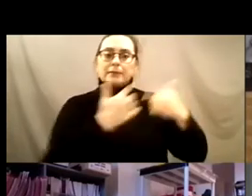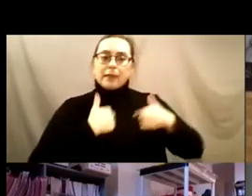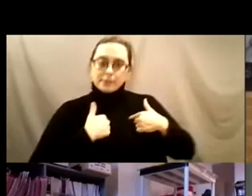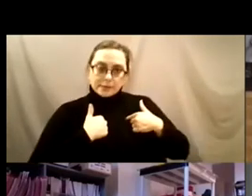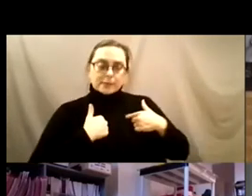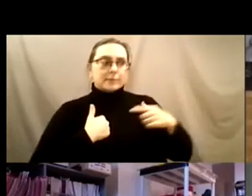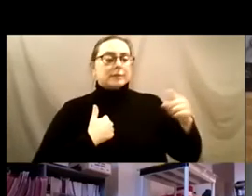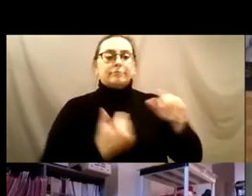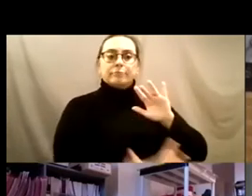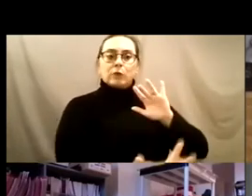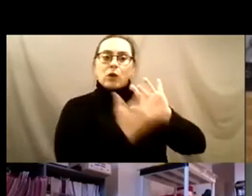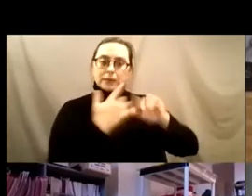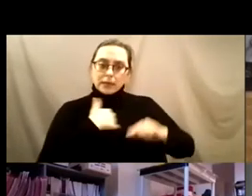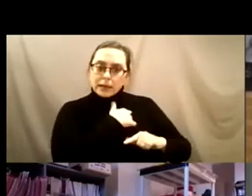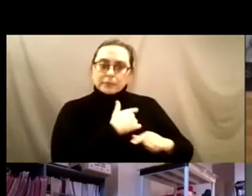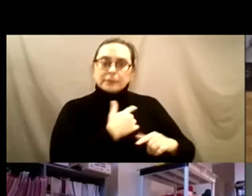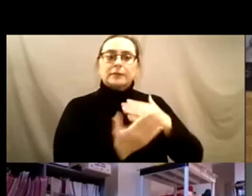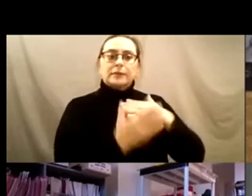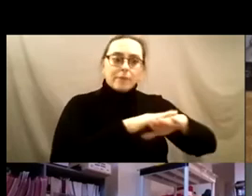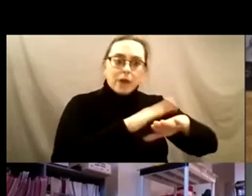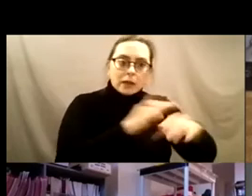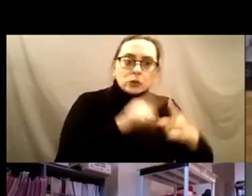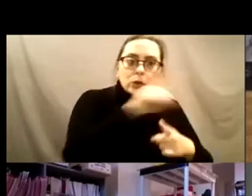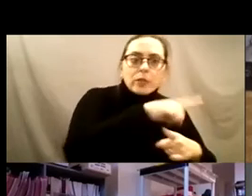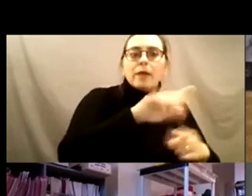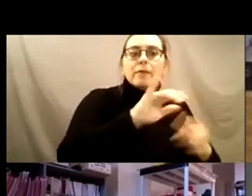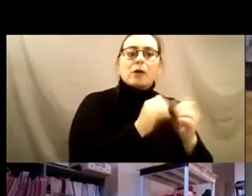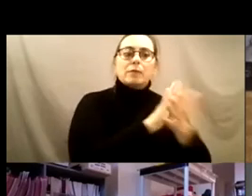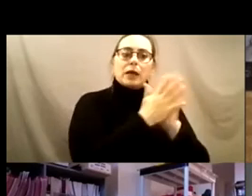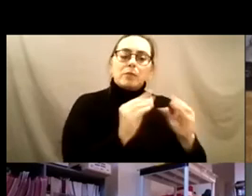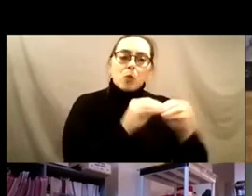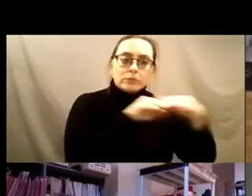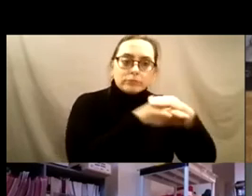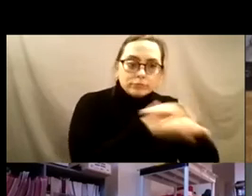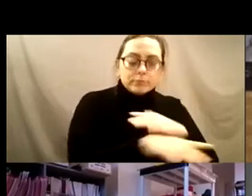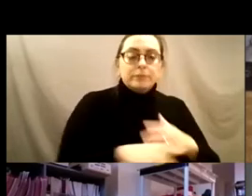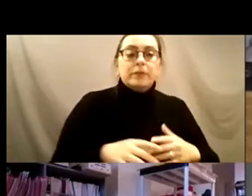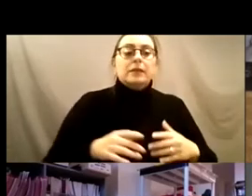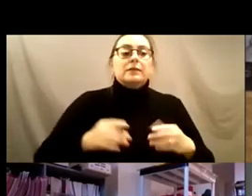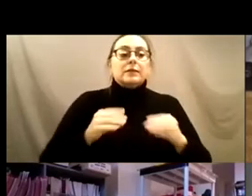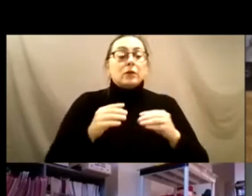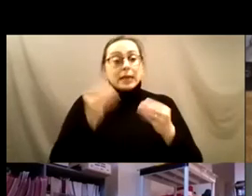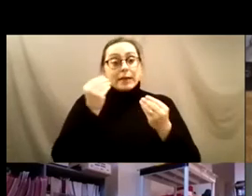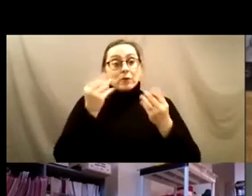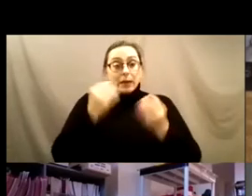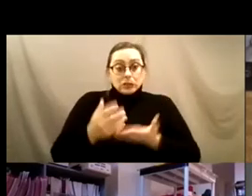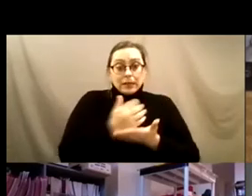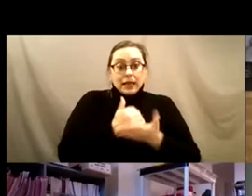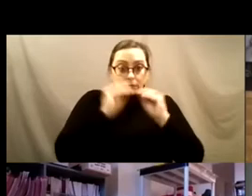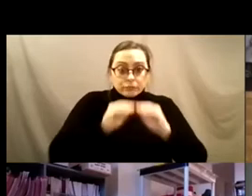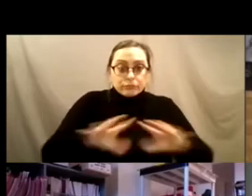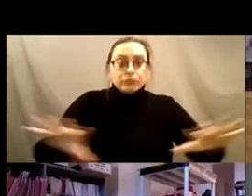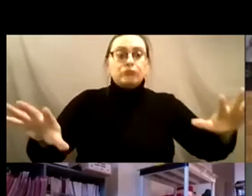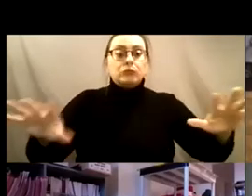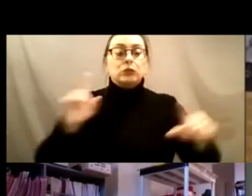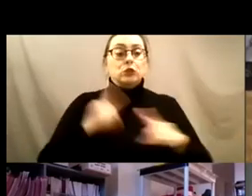more suitable to people with disabilities, and to gather and disseminate relevant information to individuals and